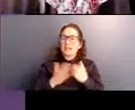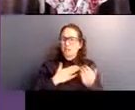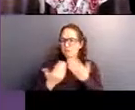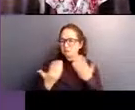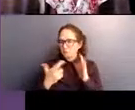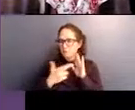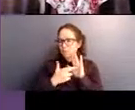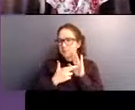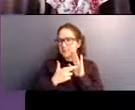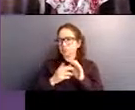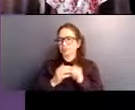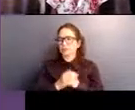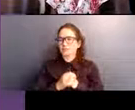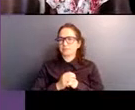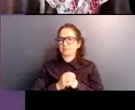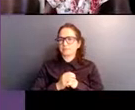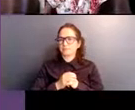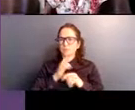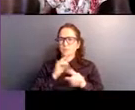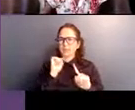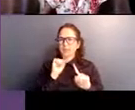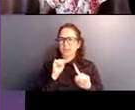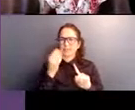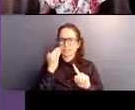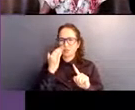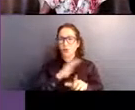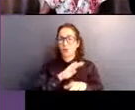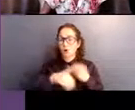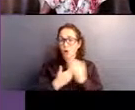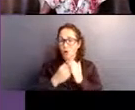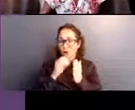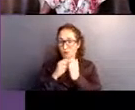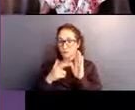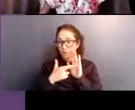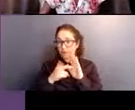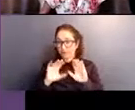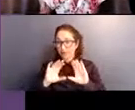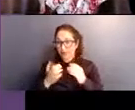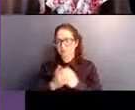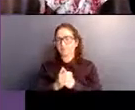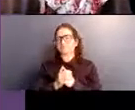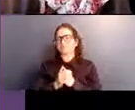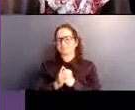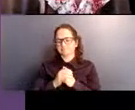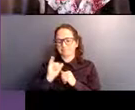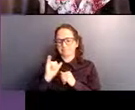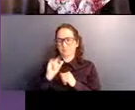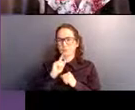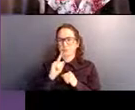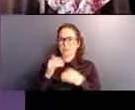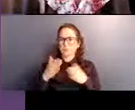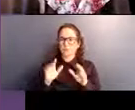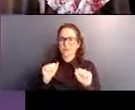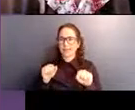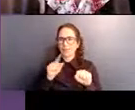representation is being sure that all students are represented in the classroom is a way to alleviate